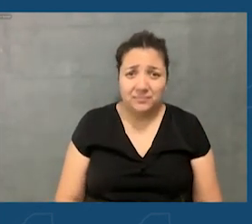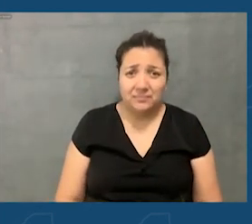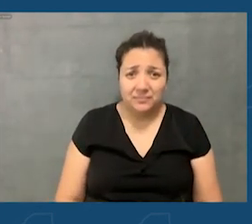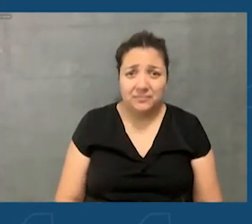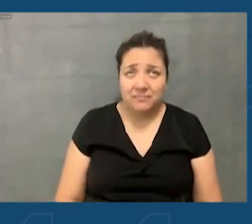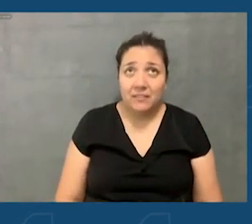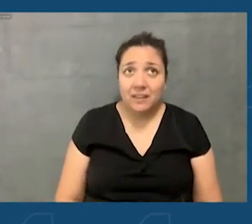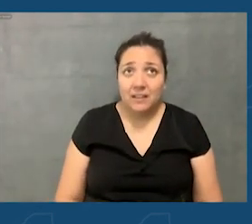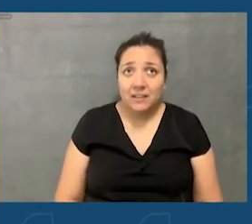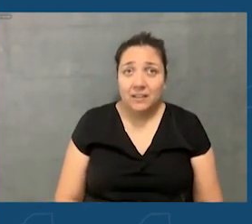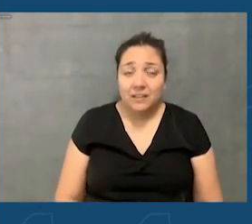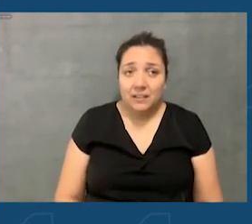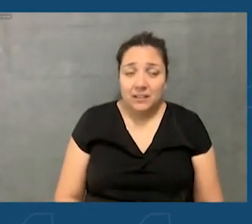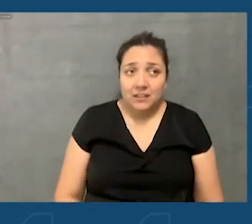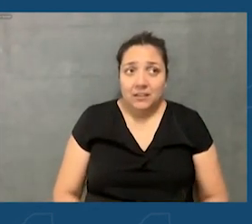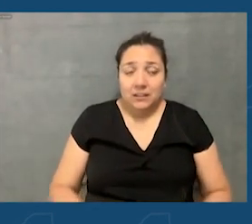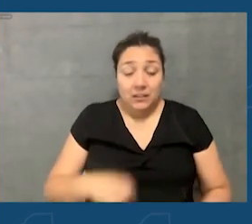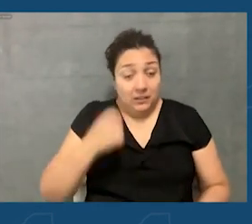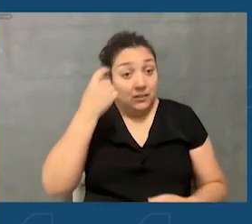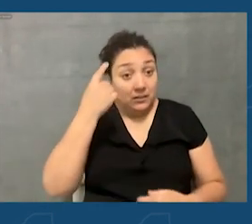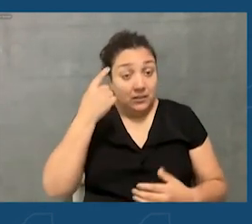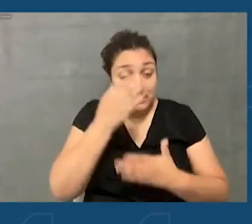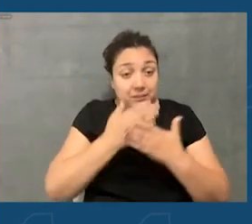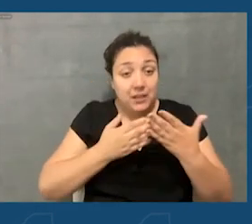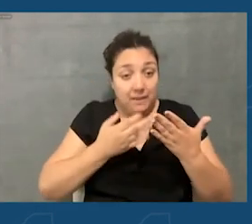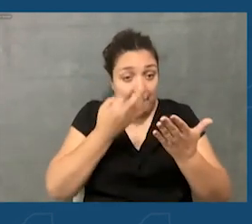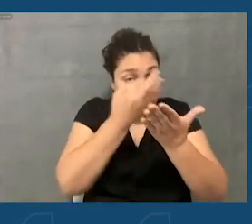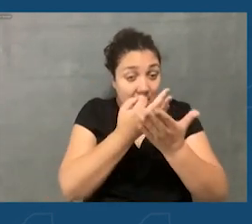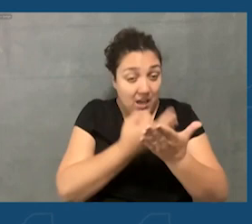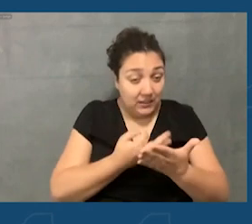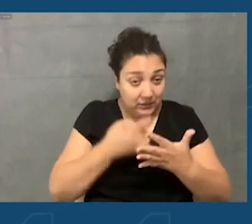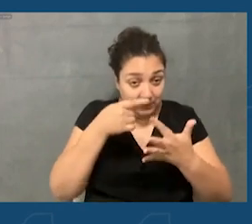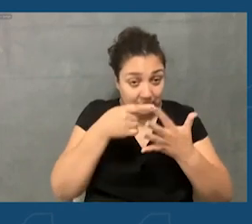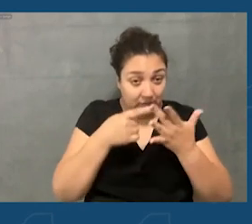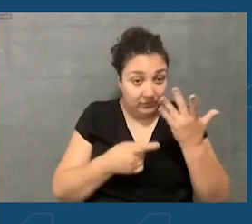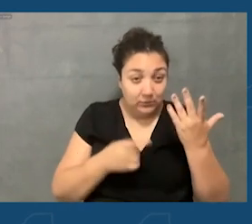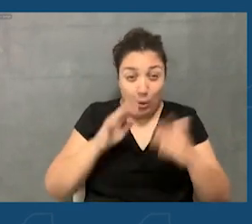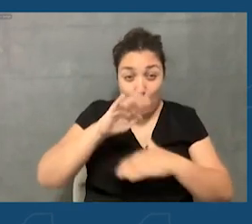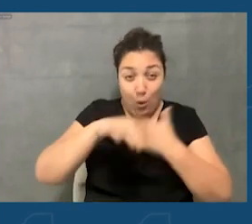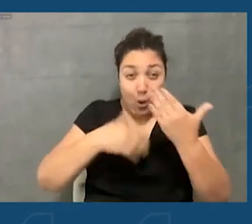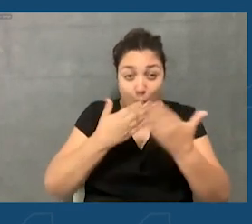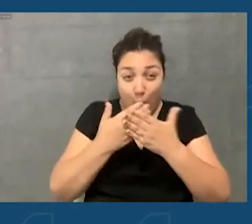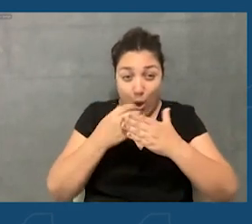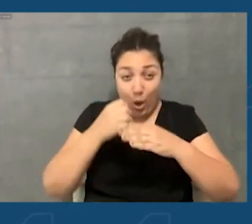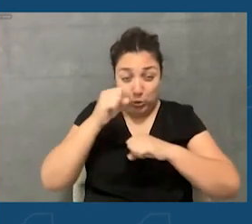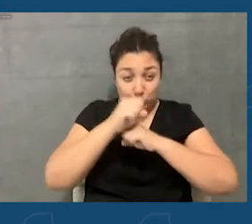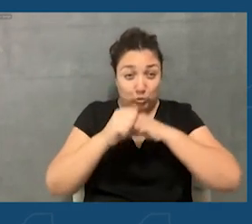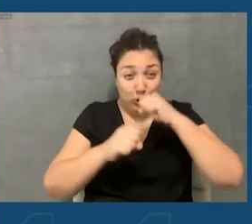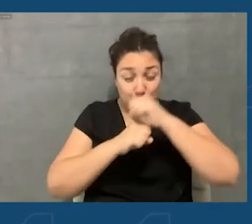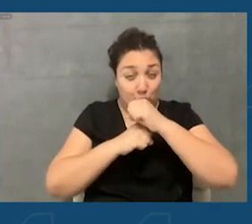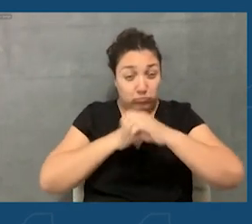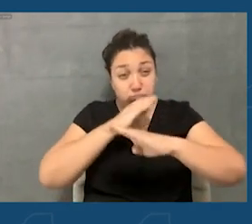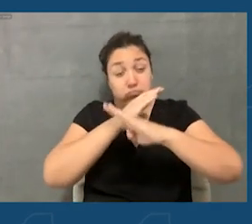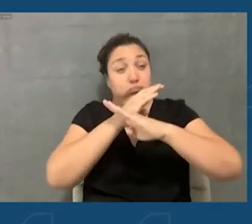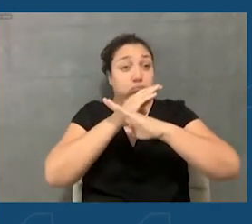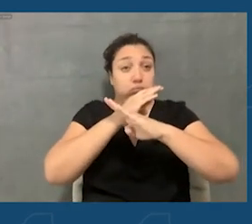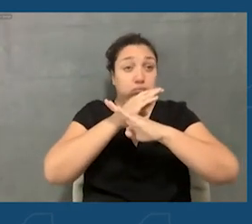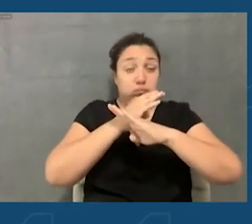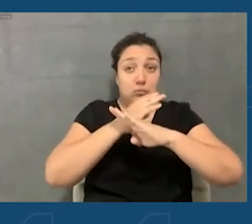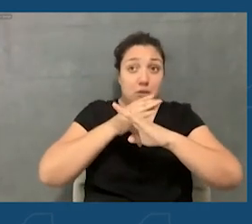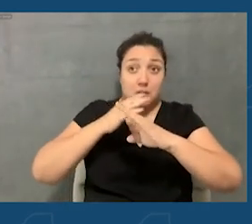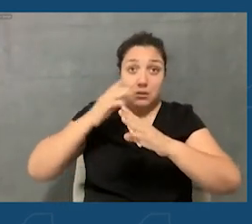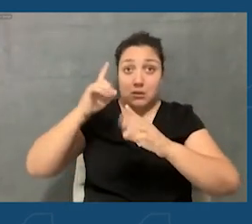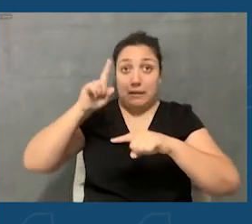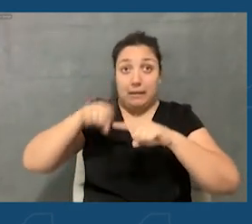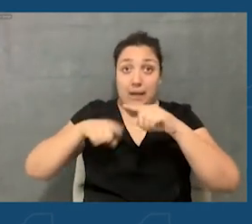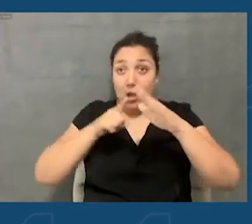just a couple of key facts. All of those incredible structural impediments to people moving around have been changed. The ceilings